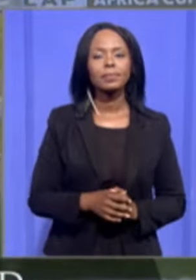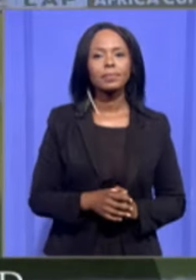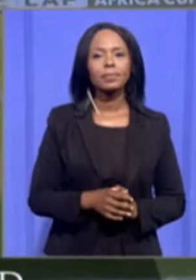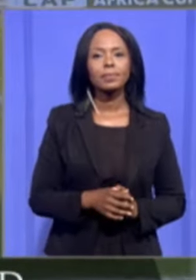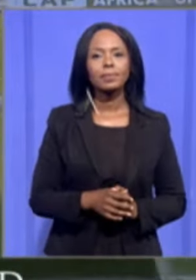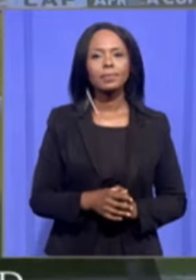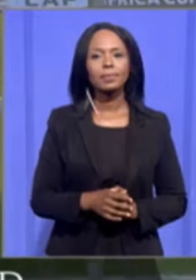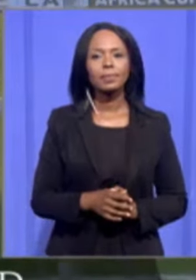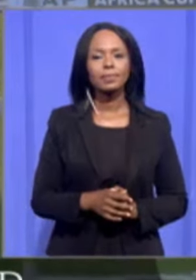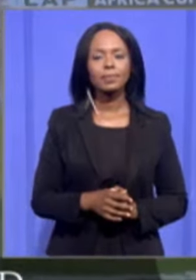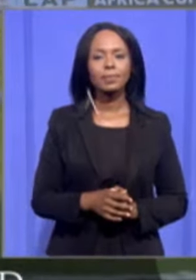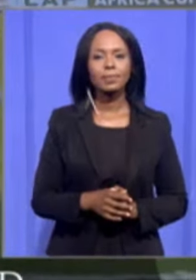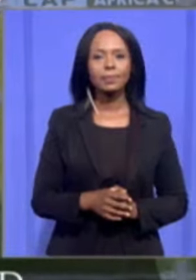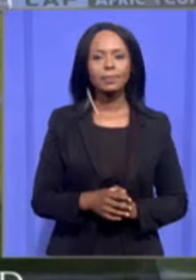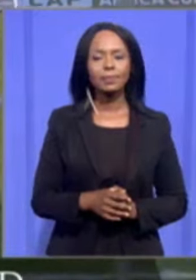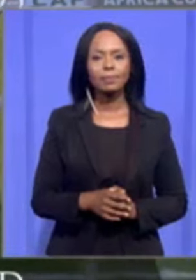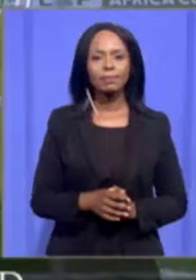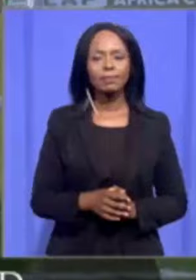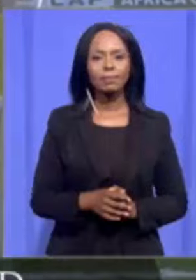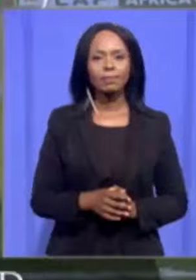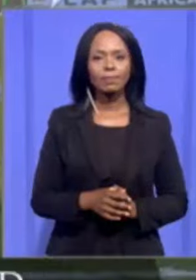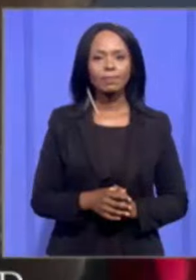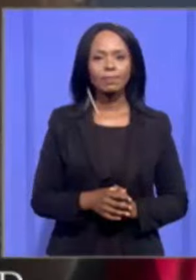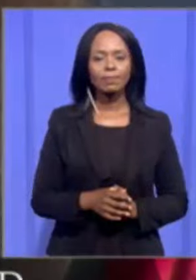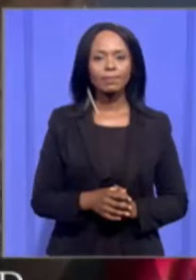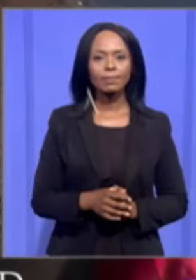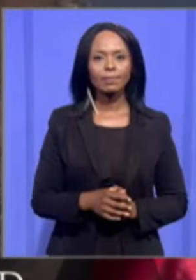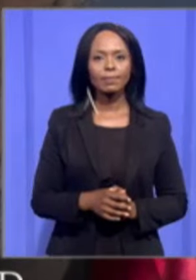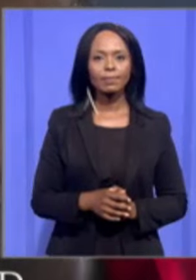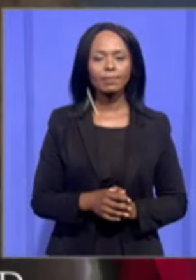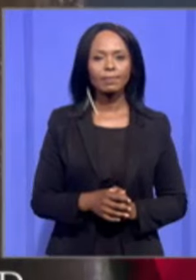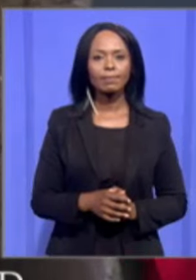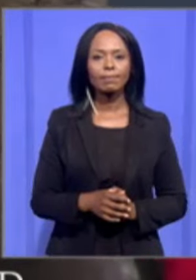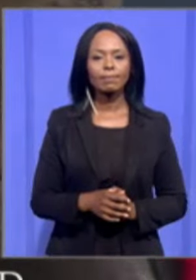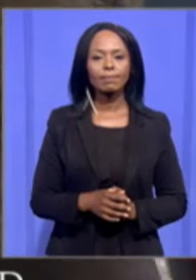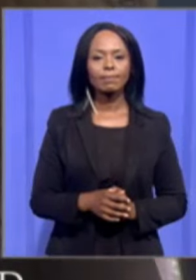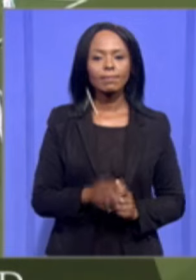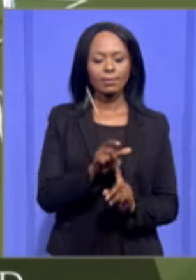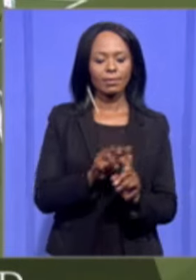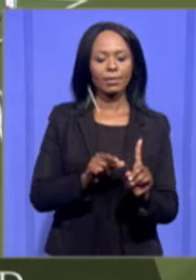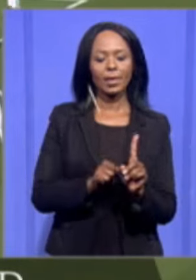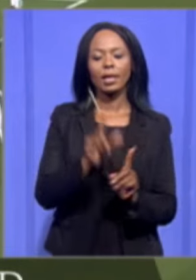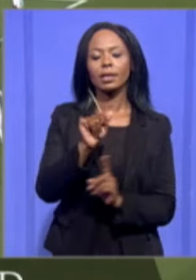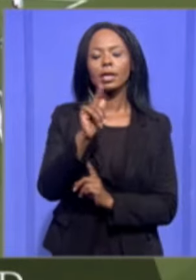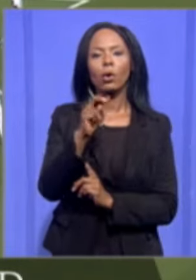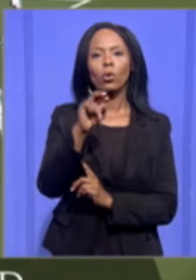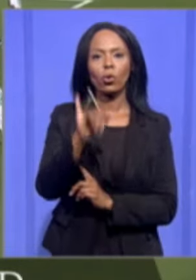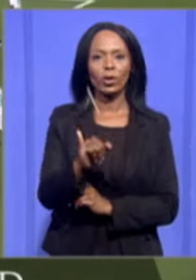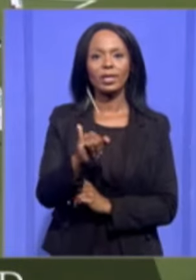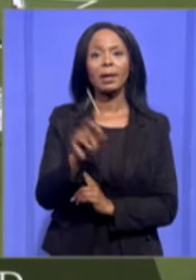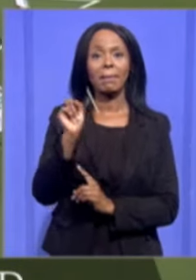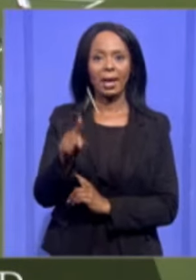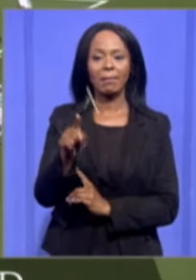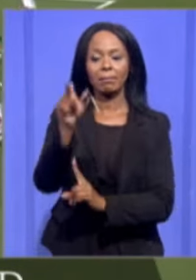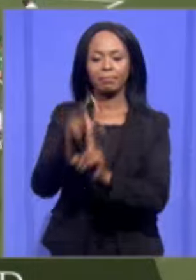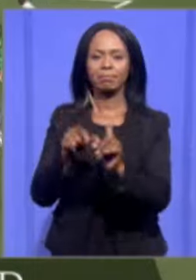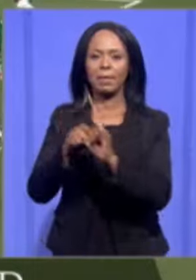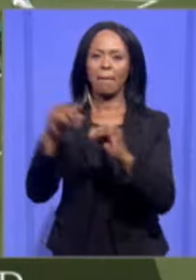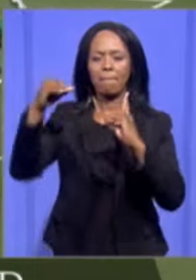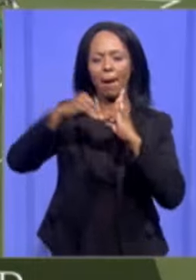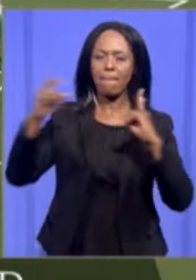yards out to step up and convert. Bertrand Traore o ile a nwesa thago yeo ya